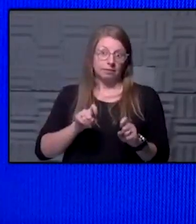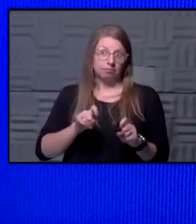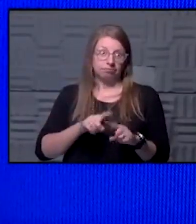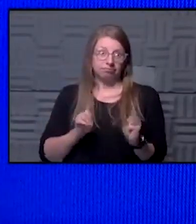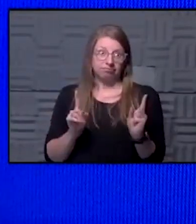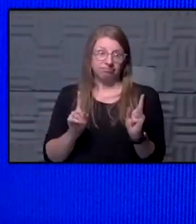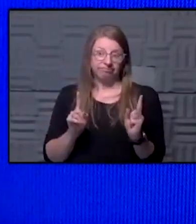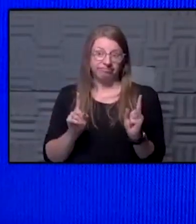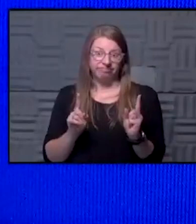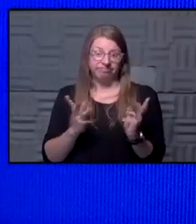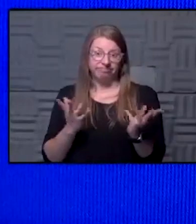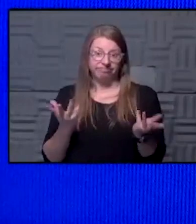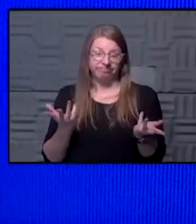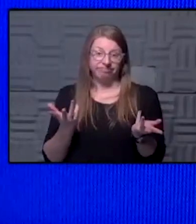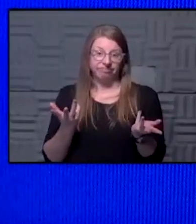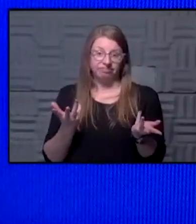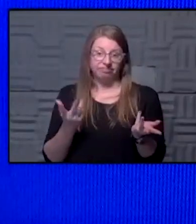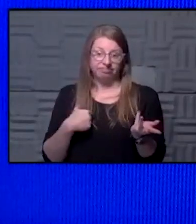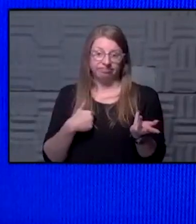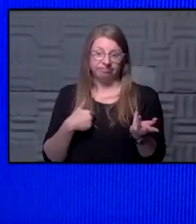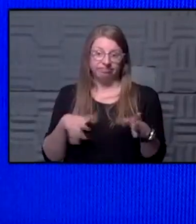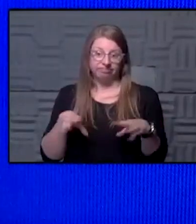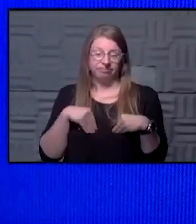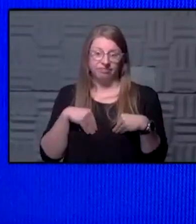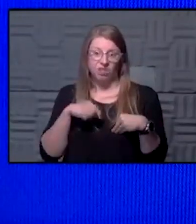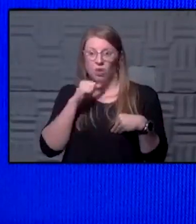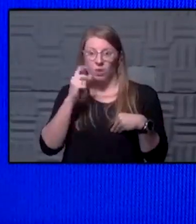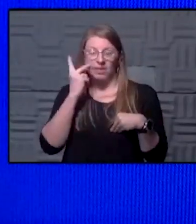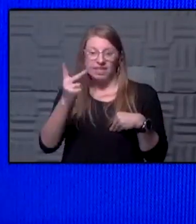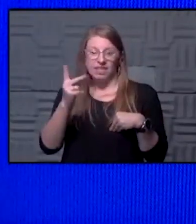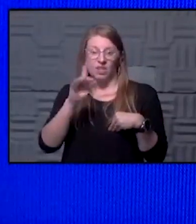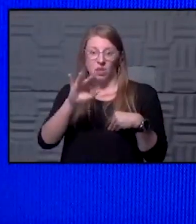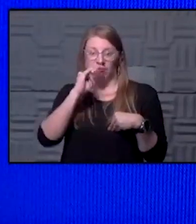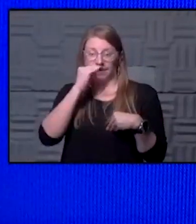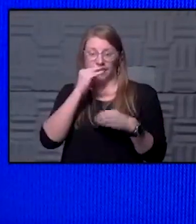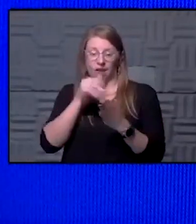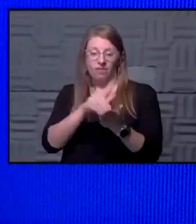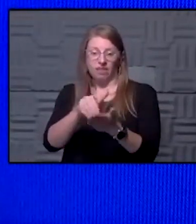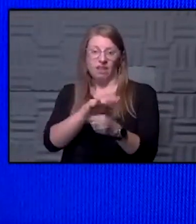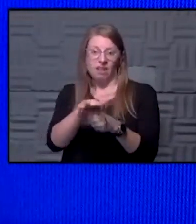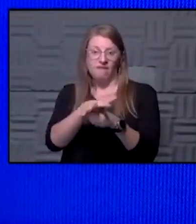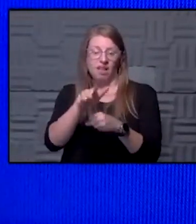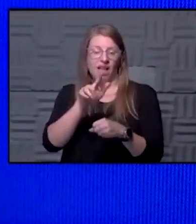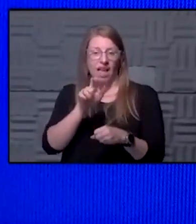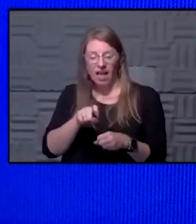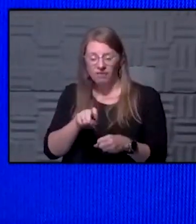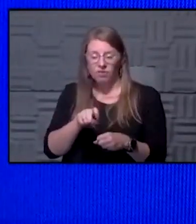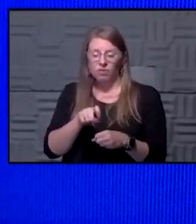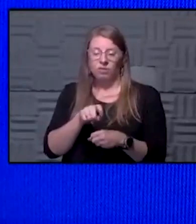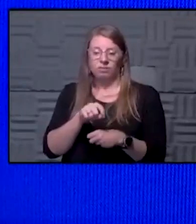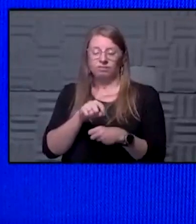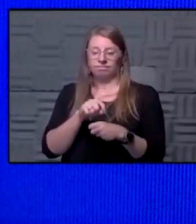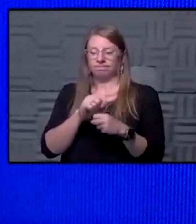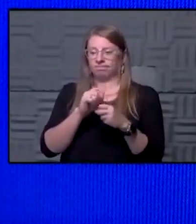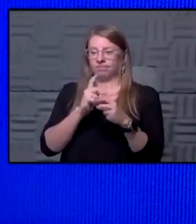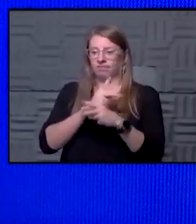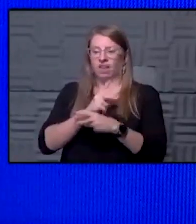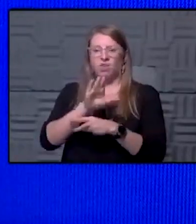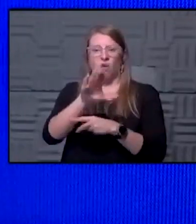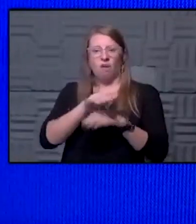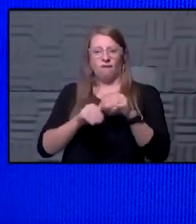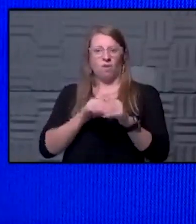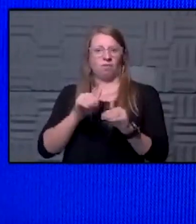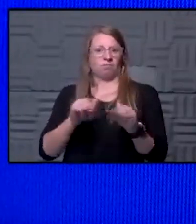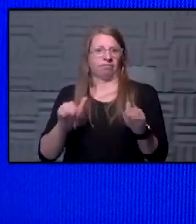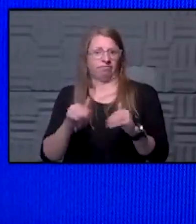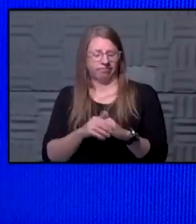you know, I'm good with that, because you don't get to see your kids enough. So I think you just got to find the place that you're comfortable with,